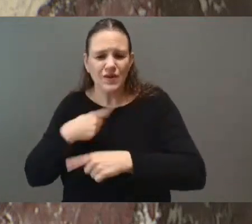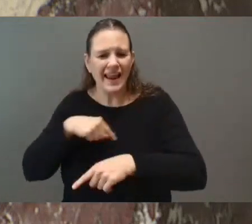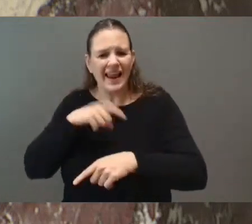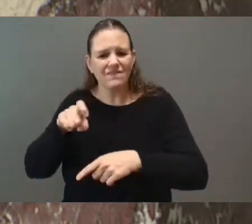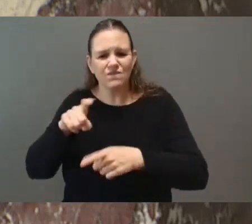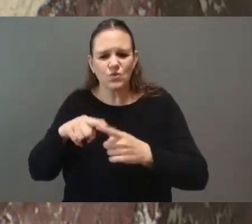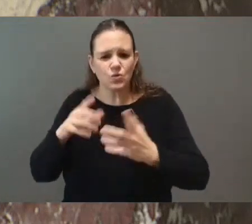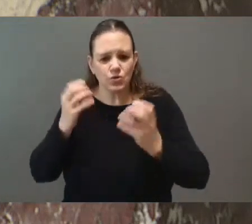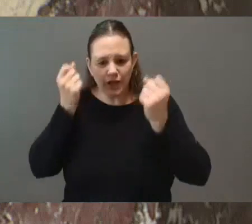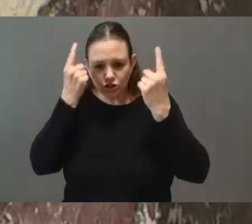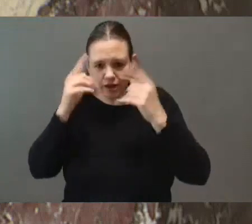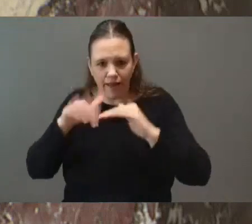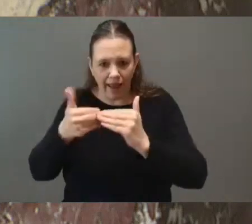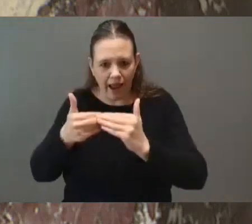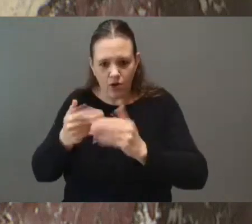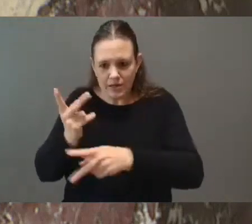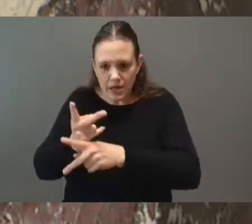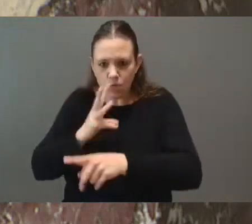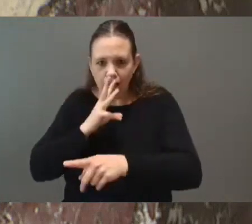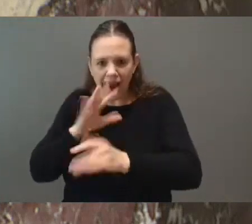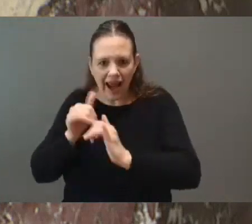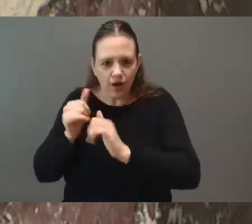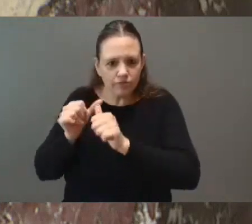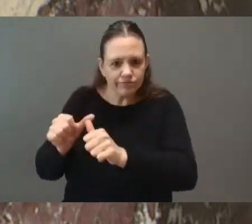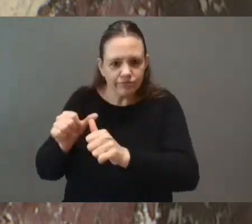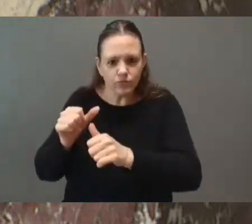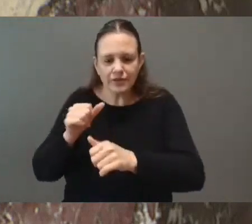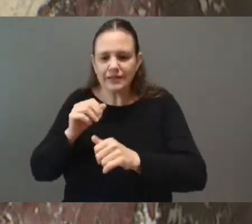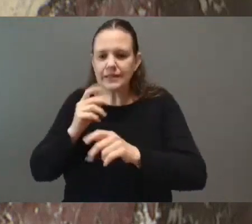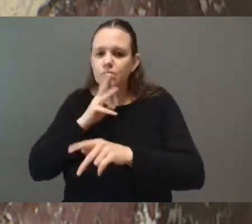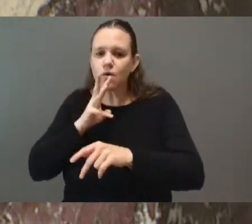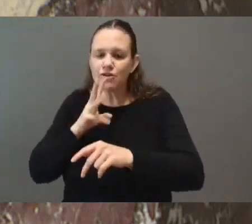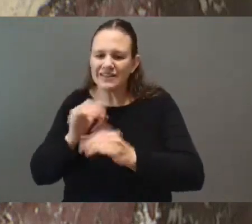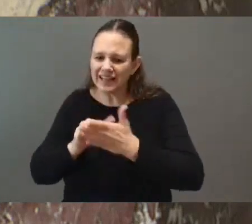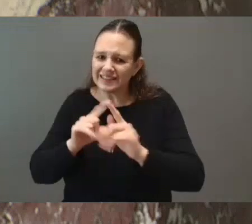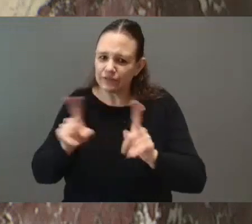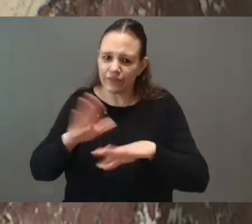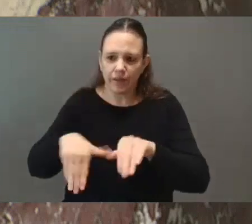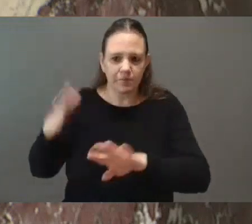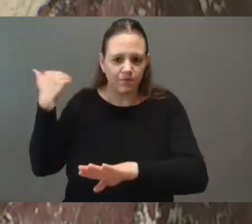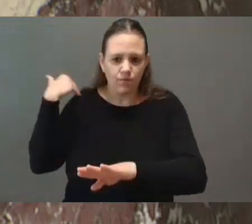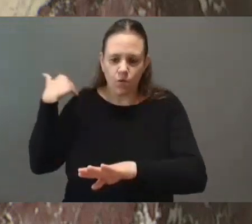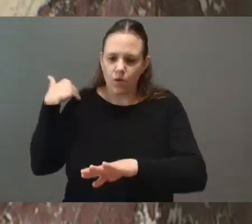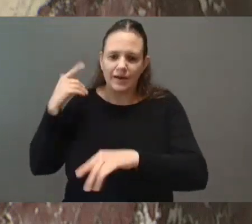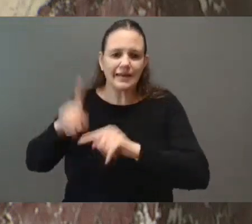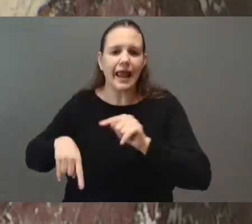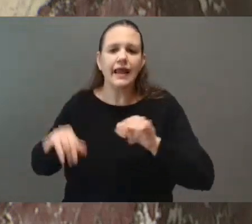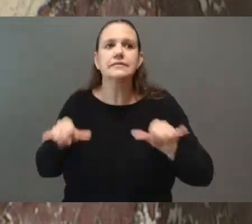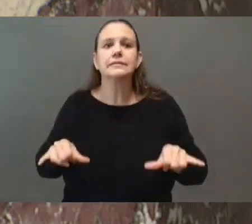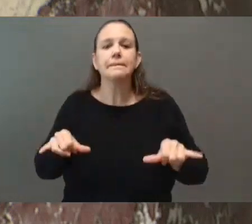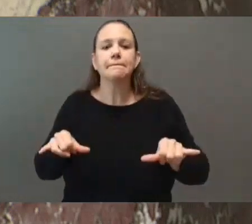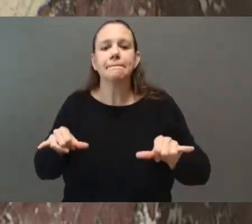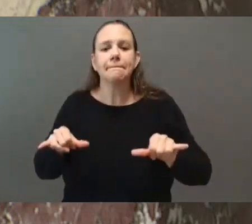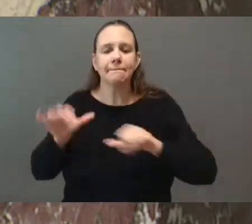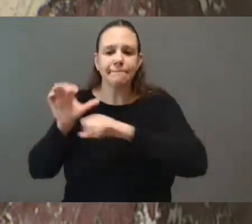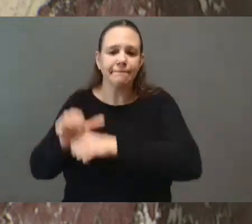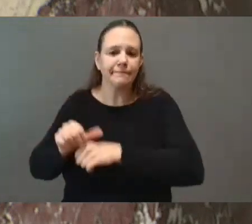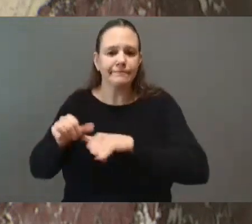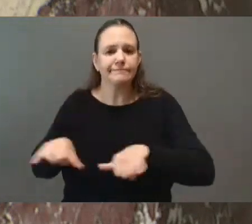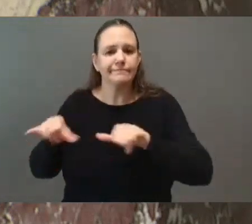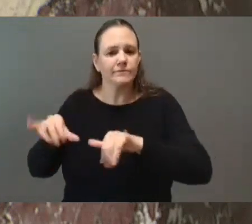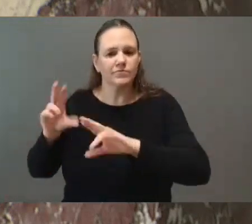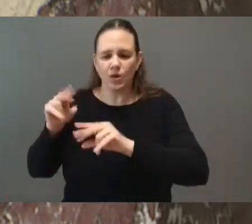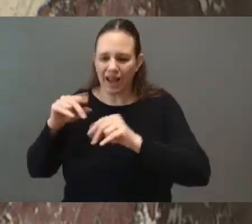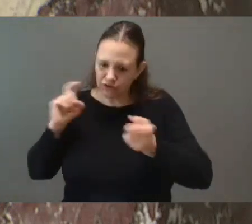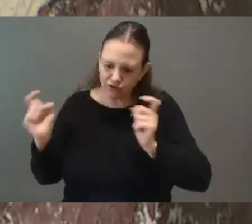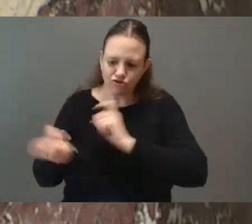culture, particularly wild salmon. And our efforts will continue, Mr. Speaker. And it's efforts that we have to make at all orders of government with partners from